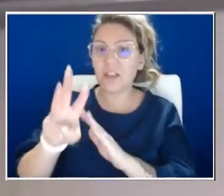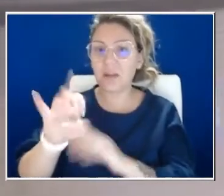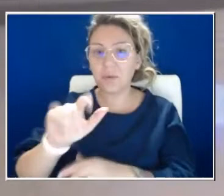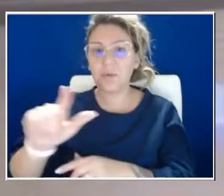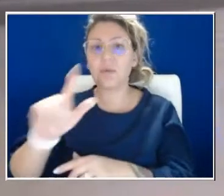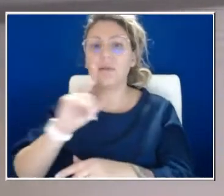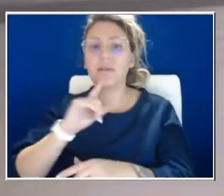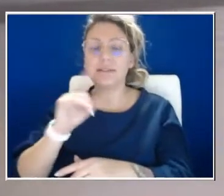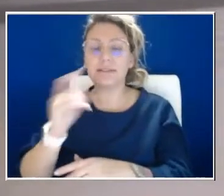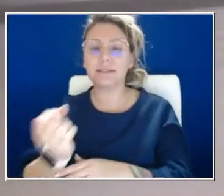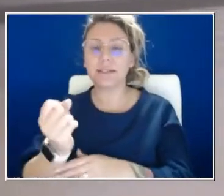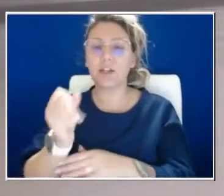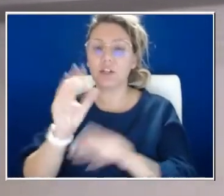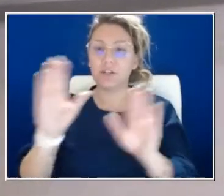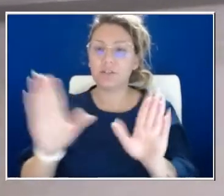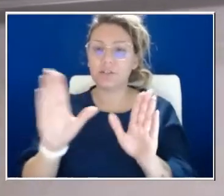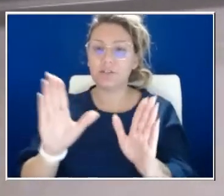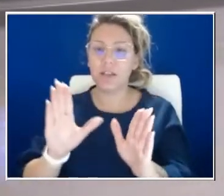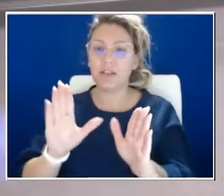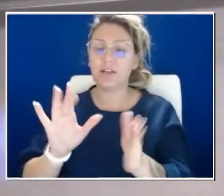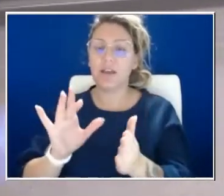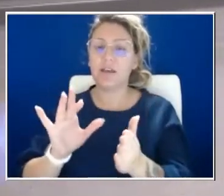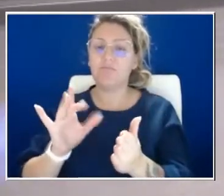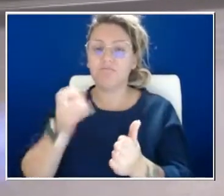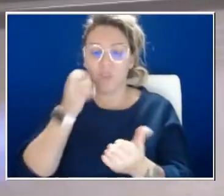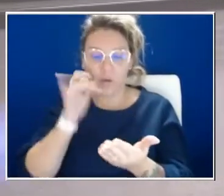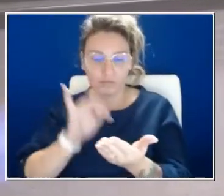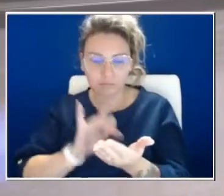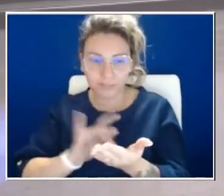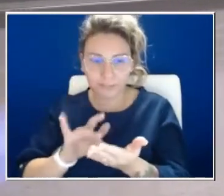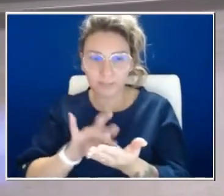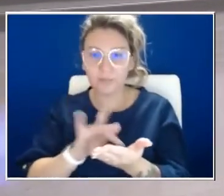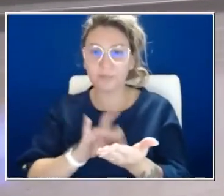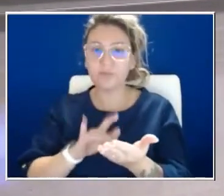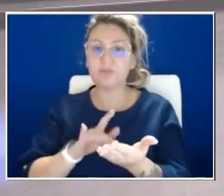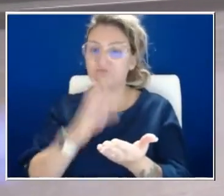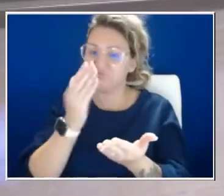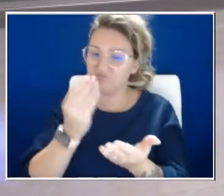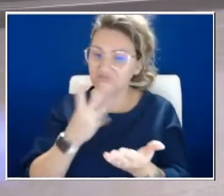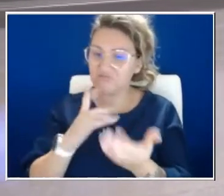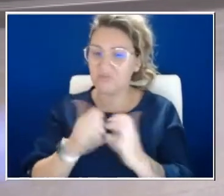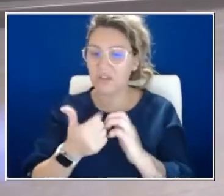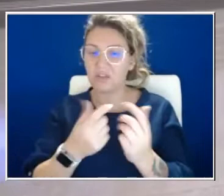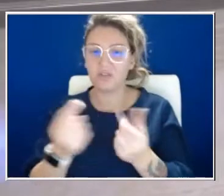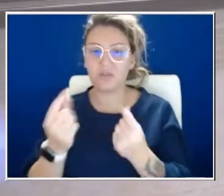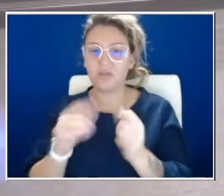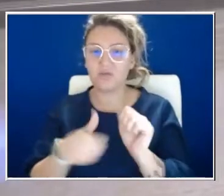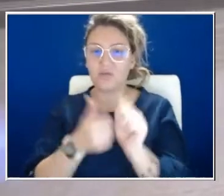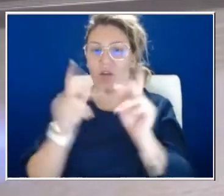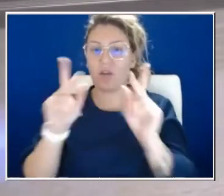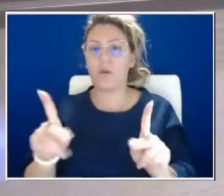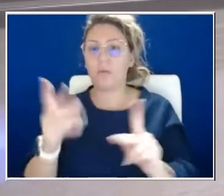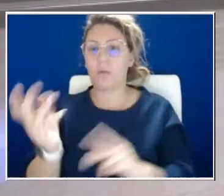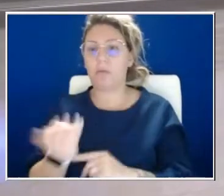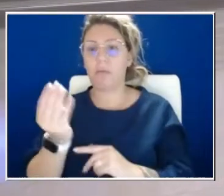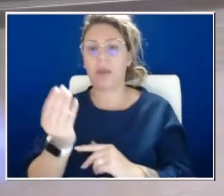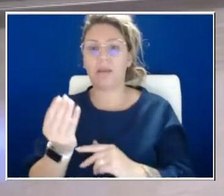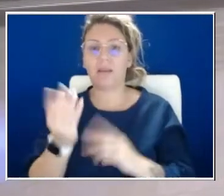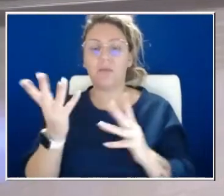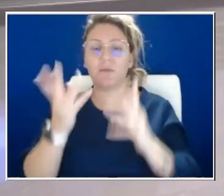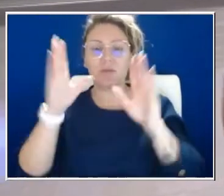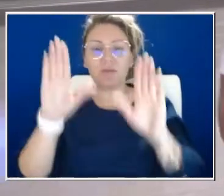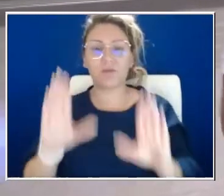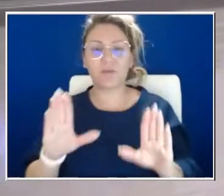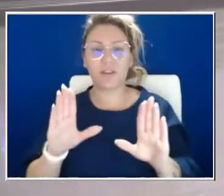morning, punch in this code, let me know how you're doing, how you're feeling, follow up with me on Monday. And what's even better